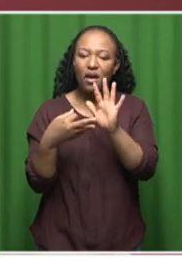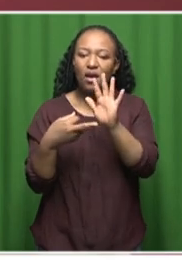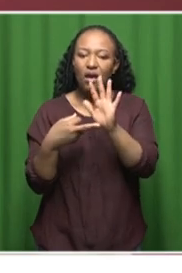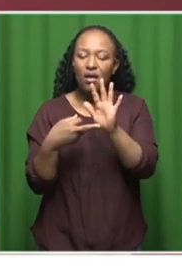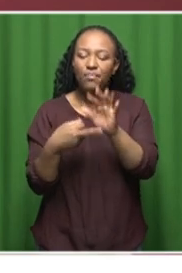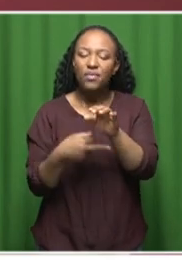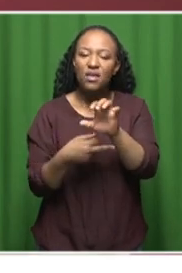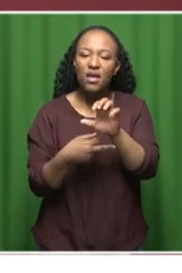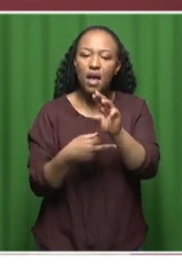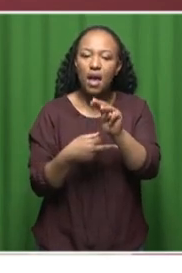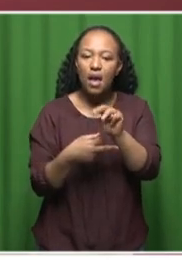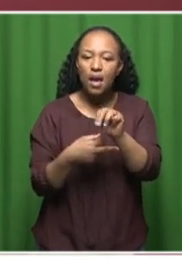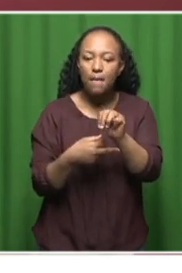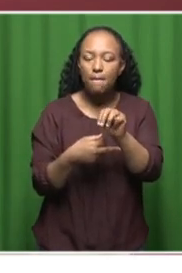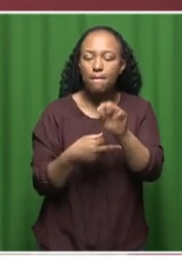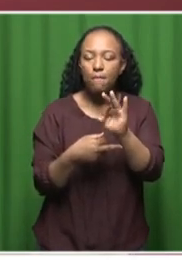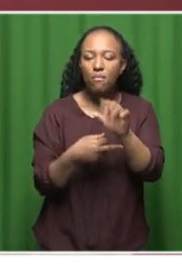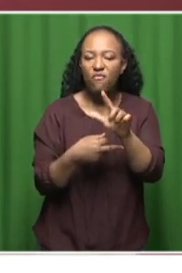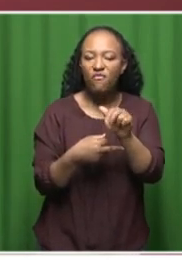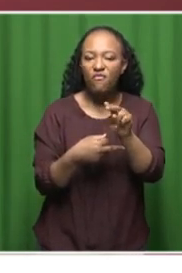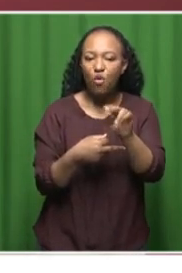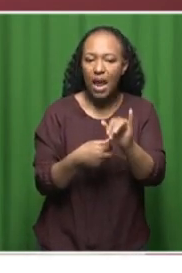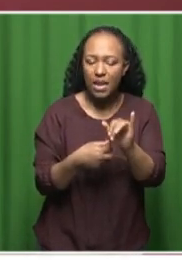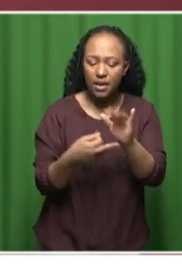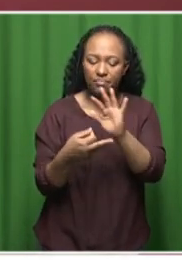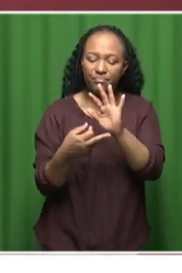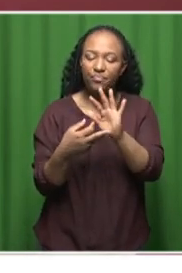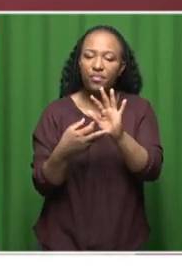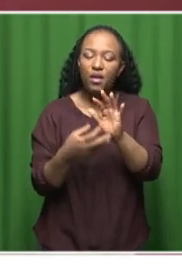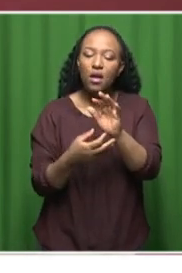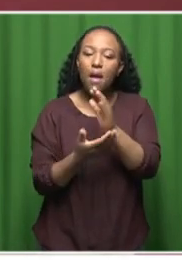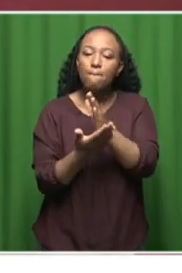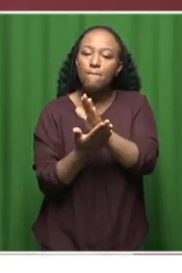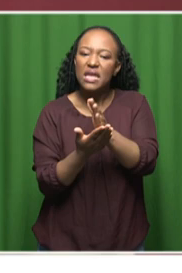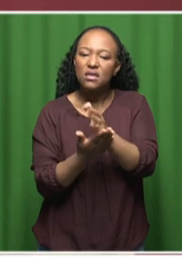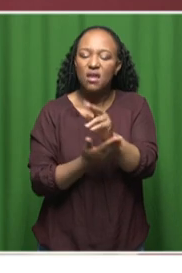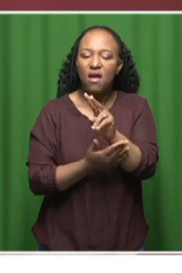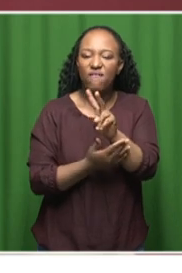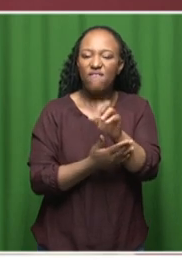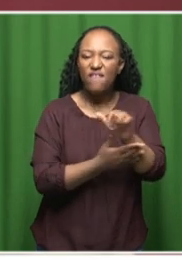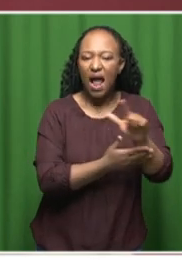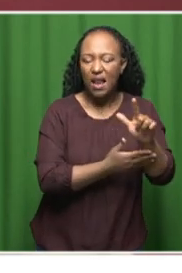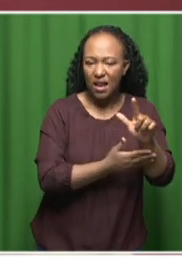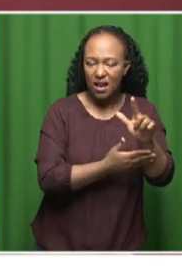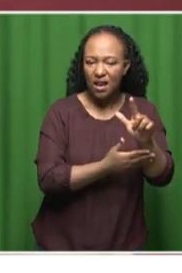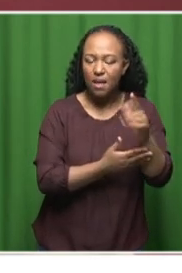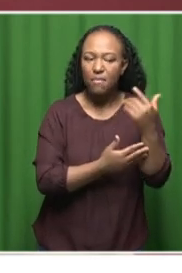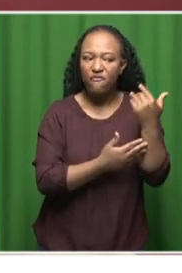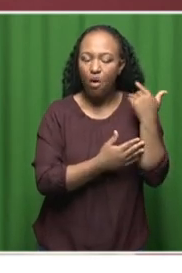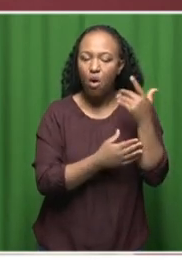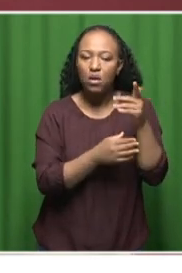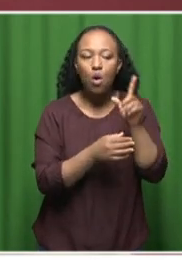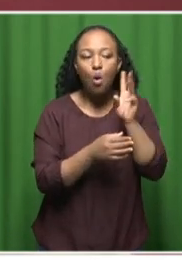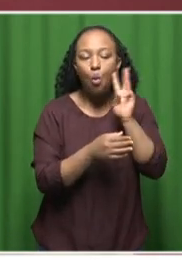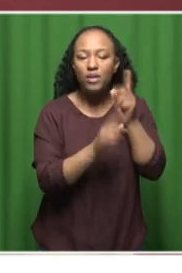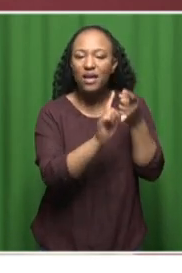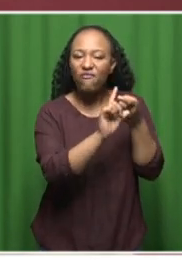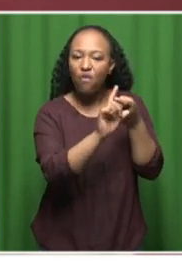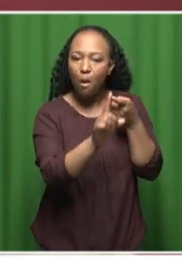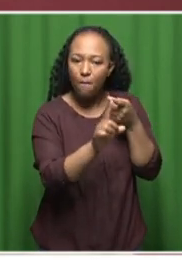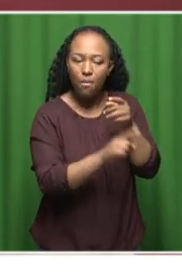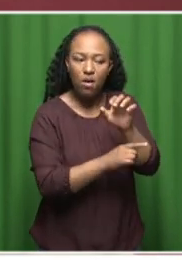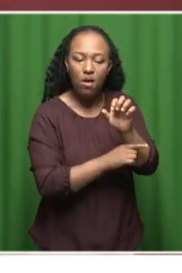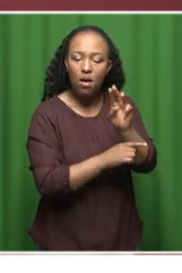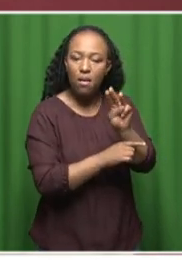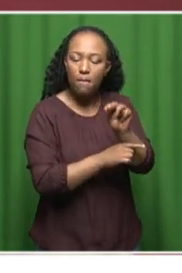example, Midvaal used to, I'm not sure if they're still taking water from Emfuleni, but they used to take water from Emfuleni. And when